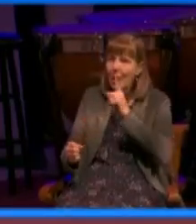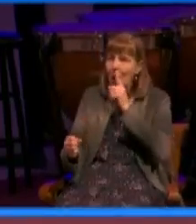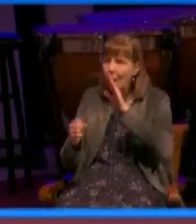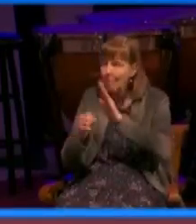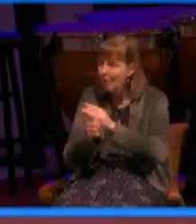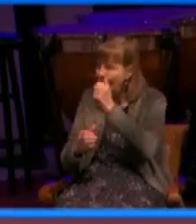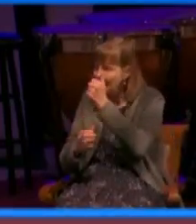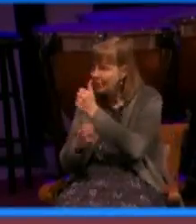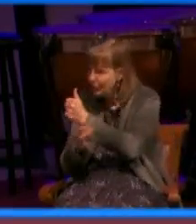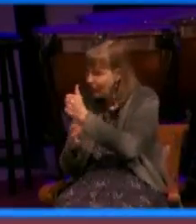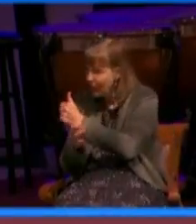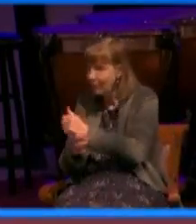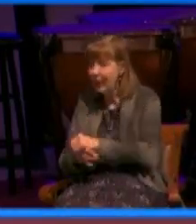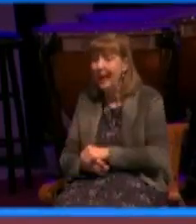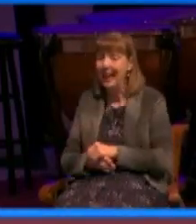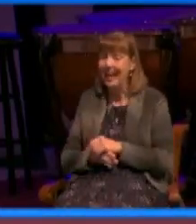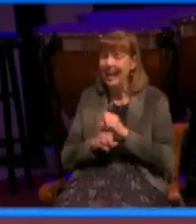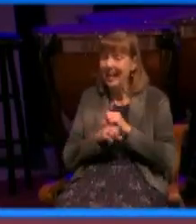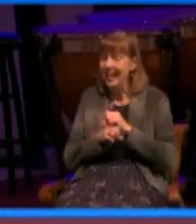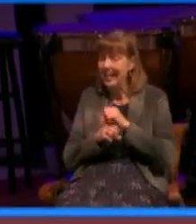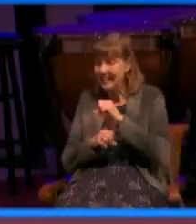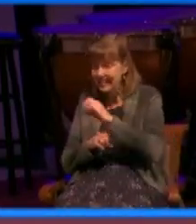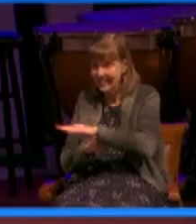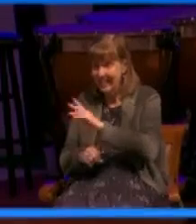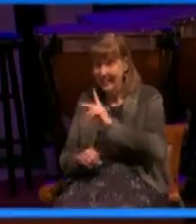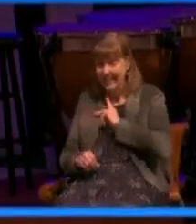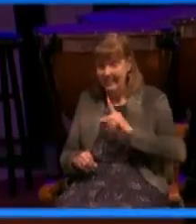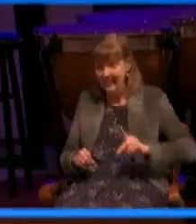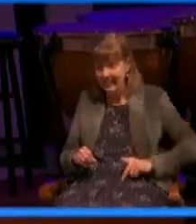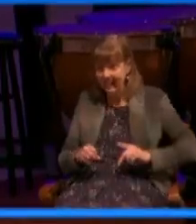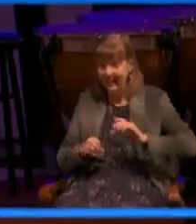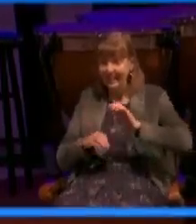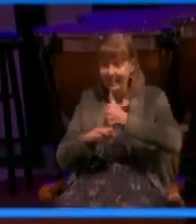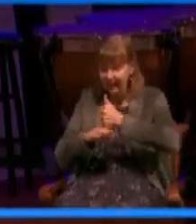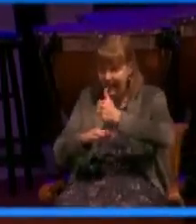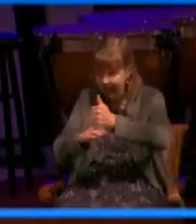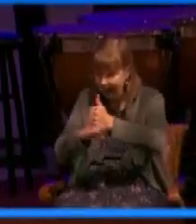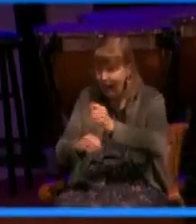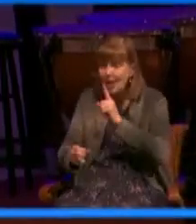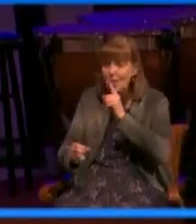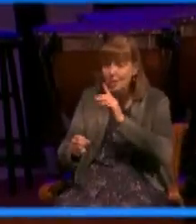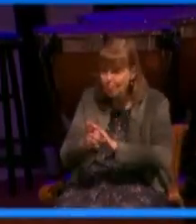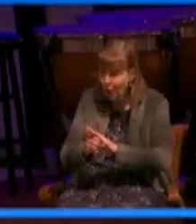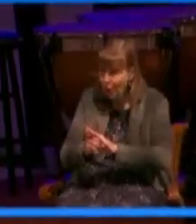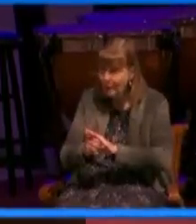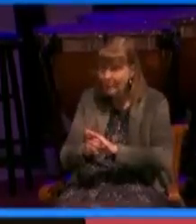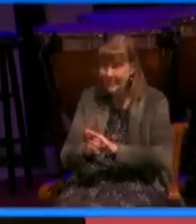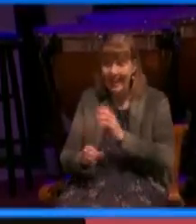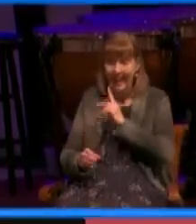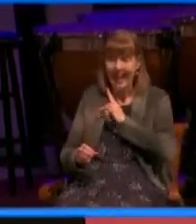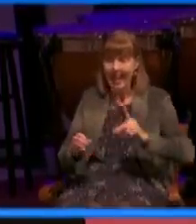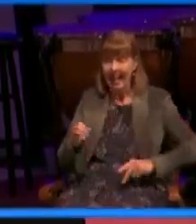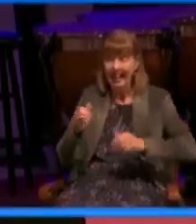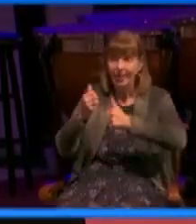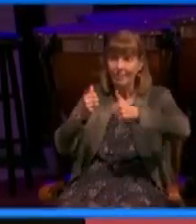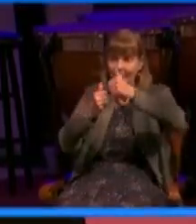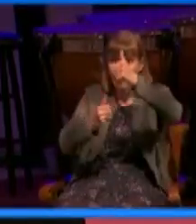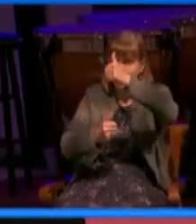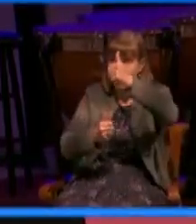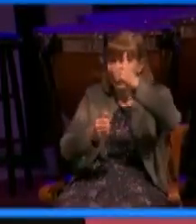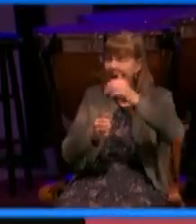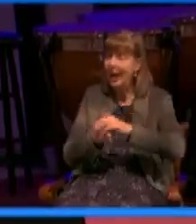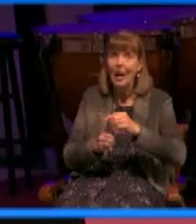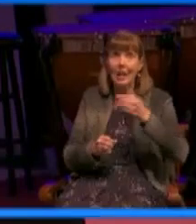that he promised. He is the God that has secured for us an eternal land. And it's not just Canaan on the map in Israel.